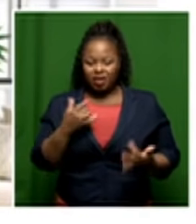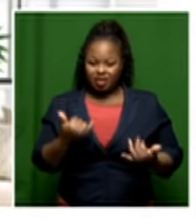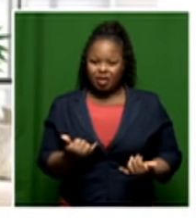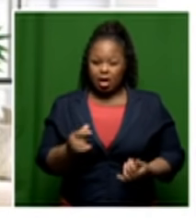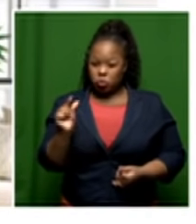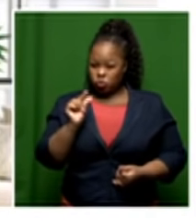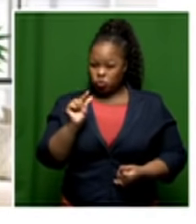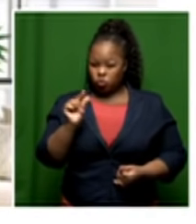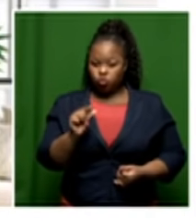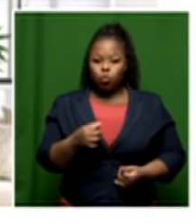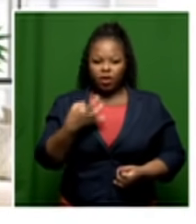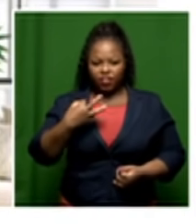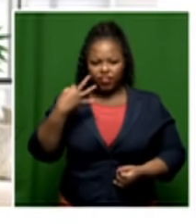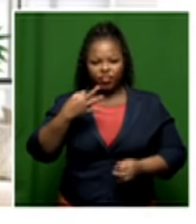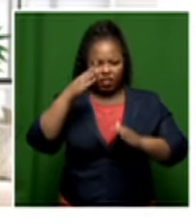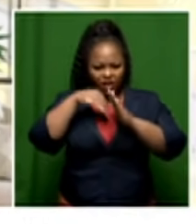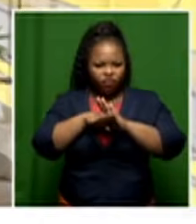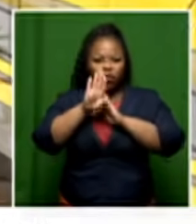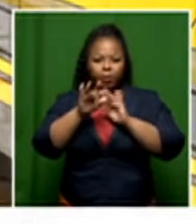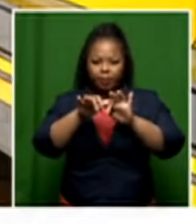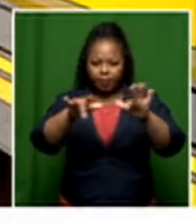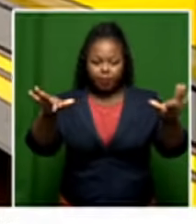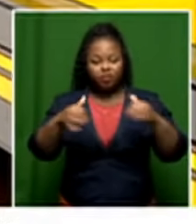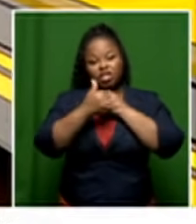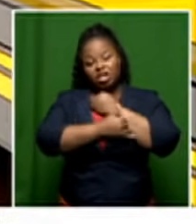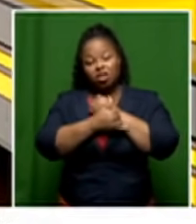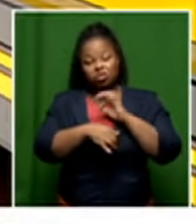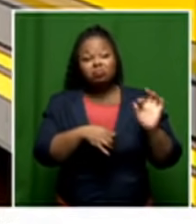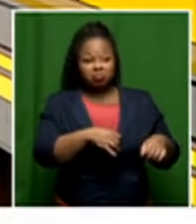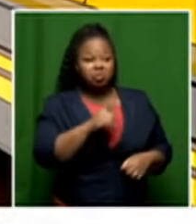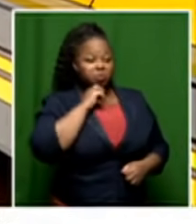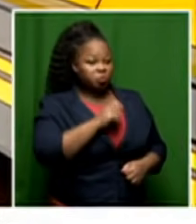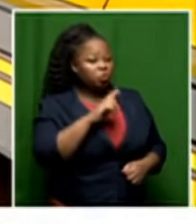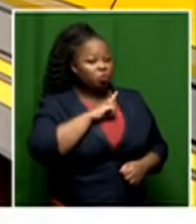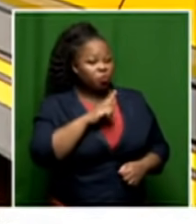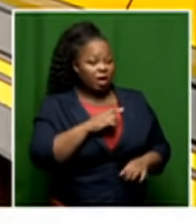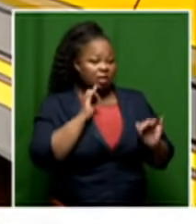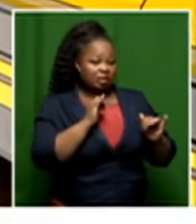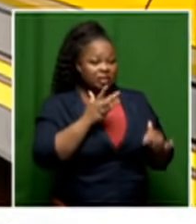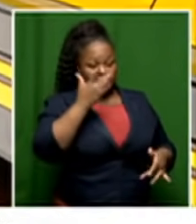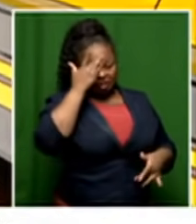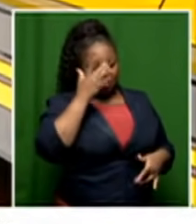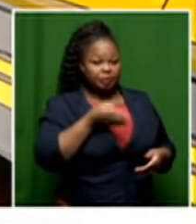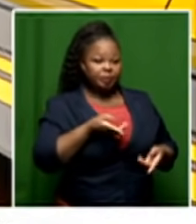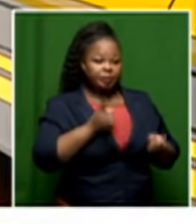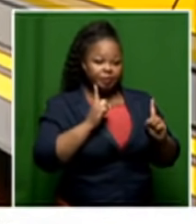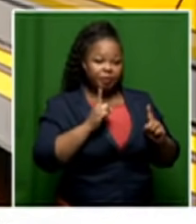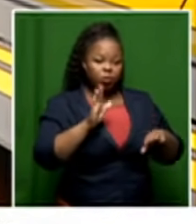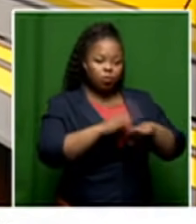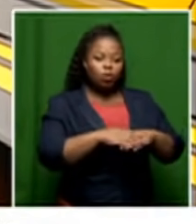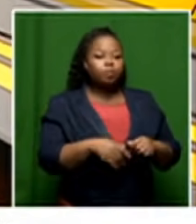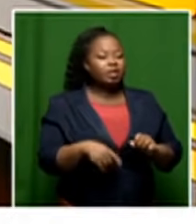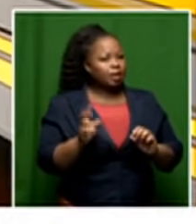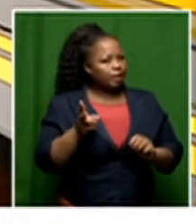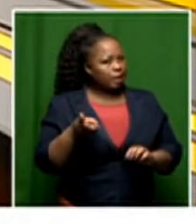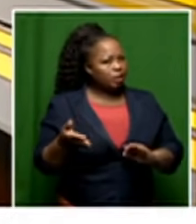actually edging close to the third wave officially. Certainly, I mean, the infection numbers are climbing, and also looking at the death rate,